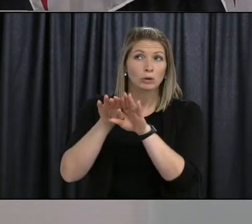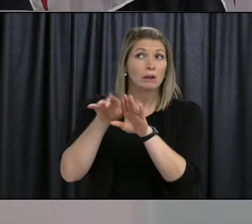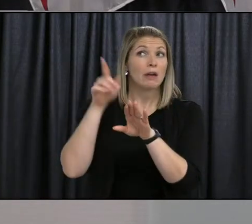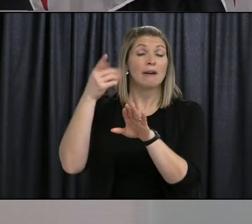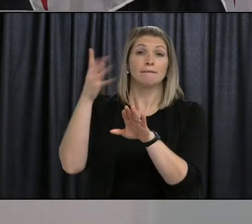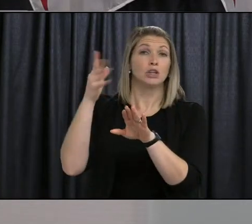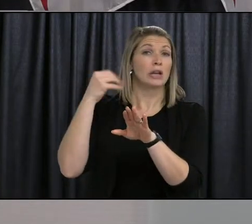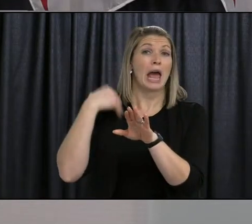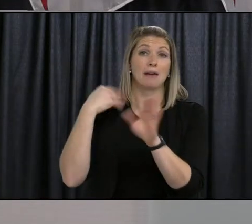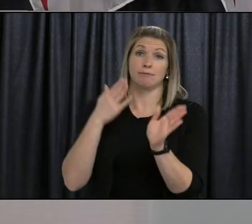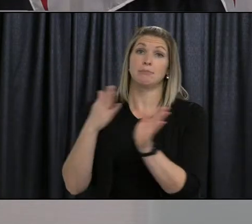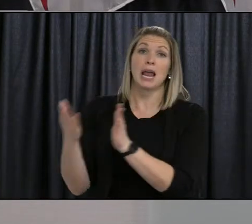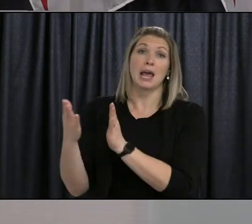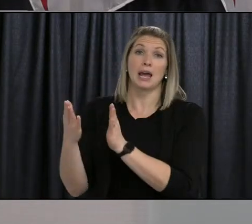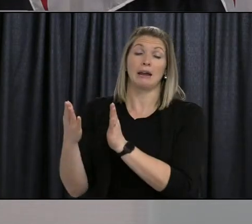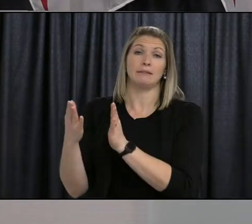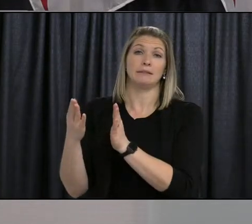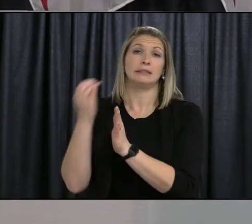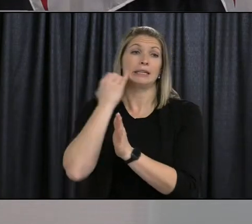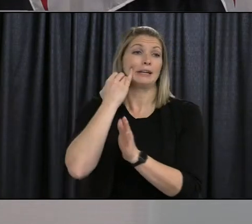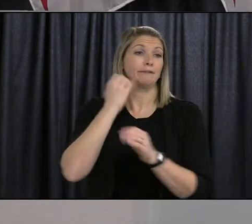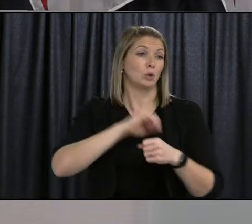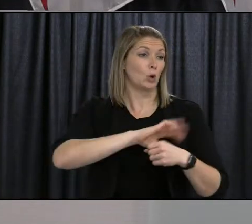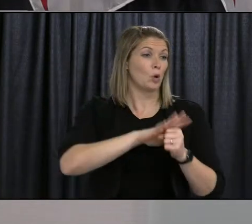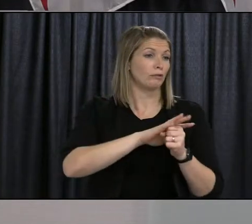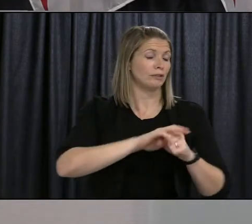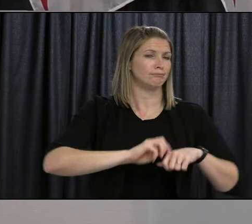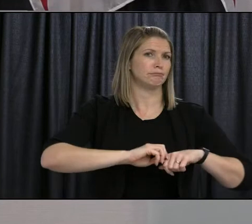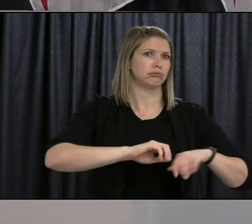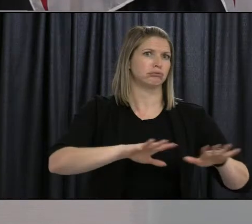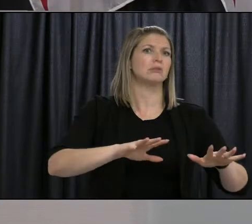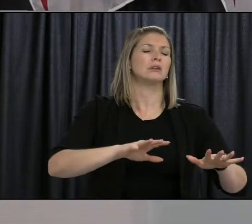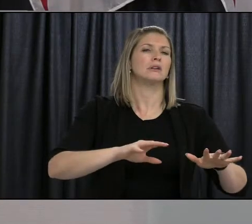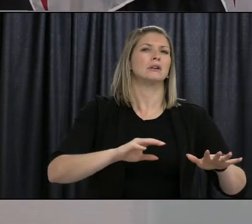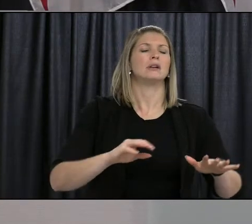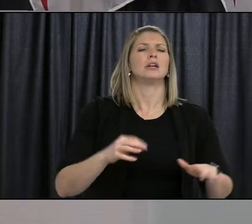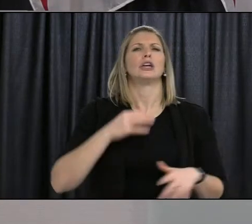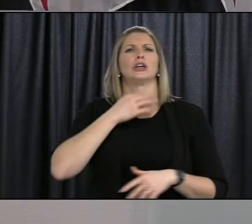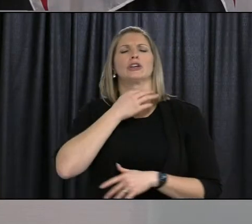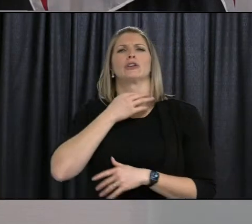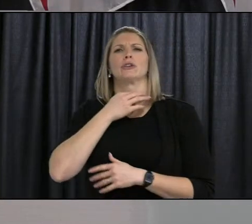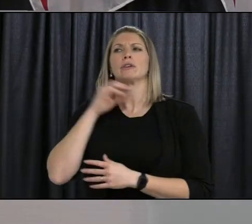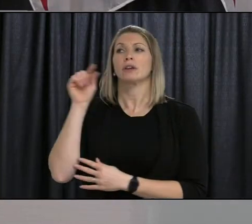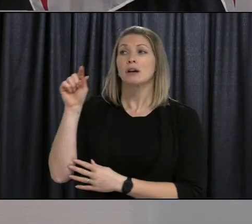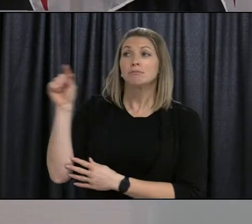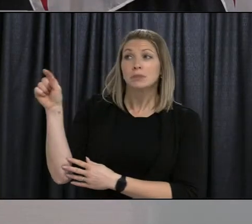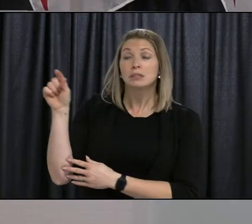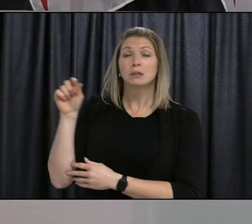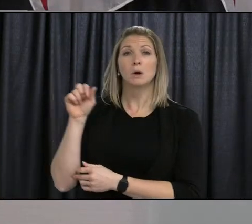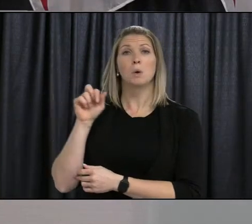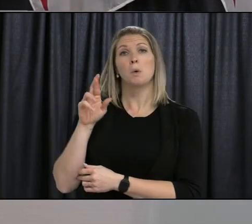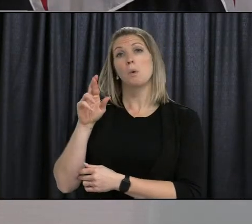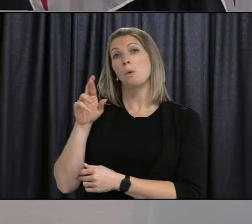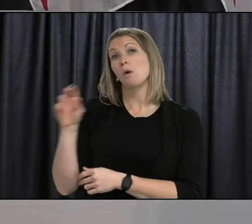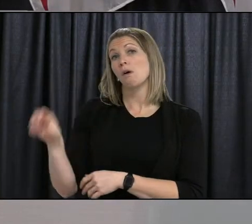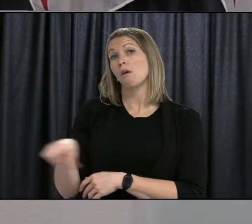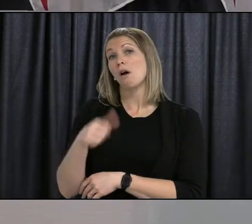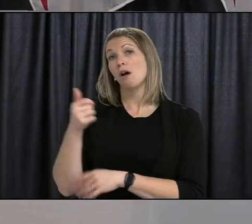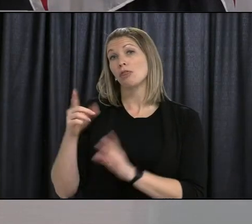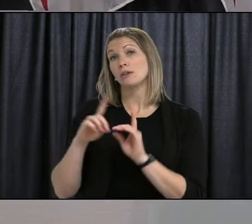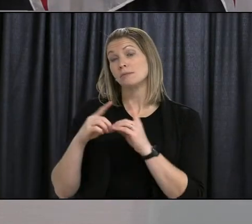guess. I'm wondering whether the government, Department of Education, or any other group has worked on any